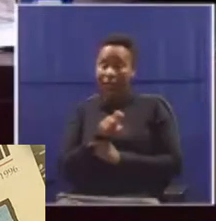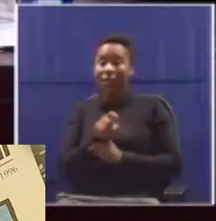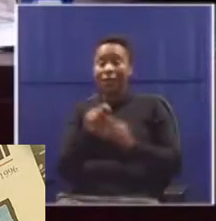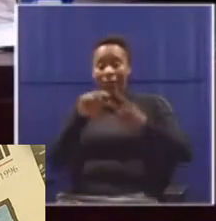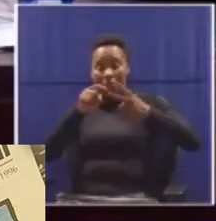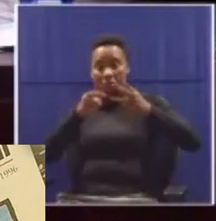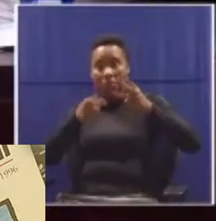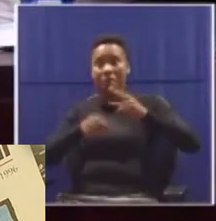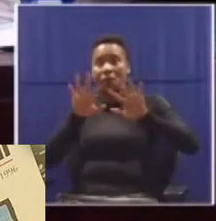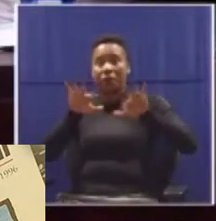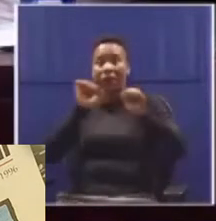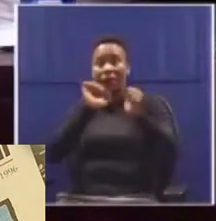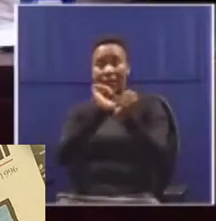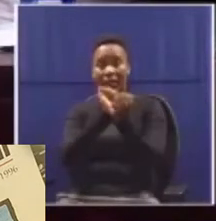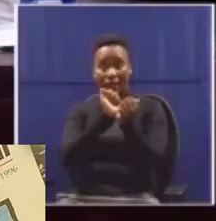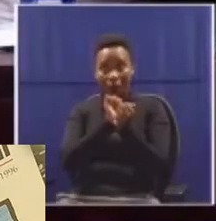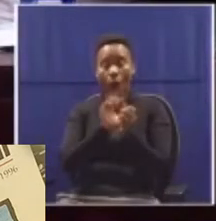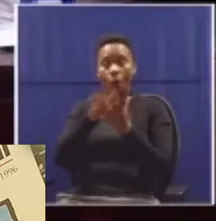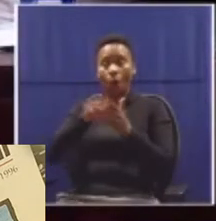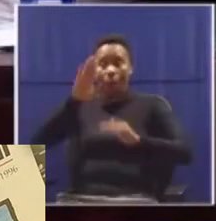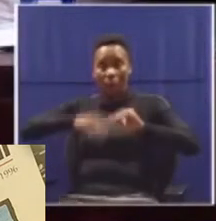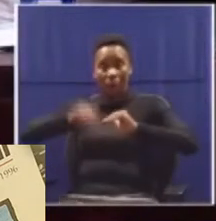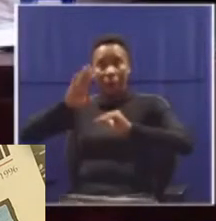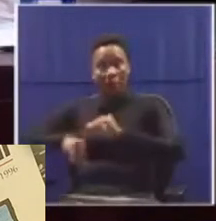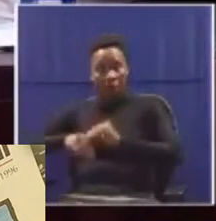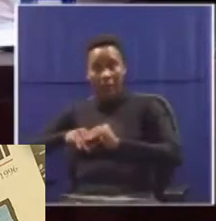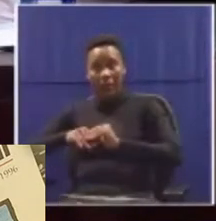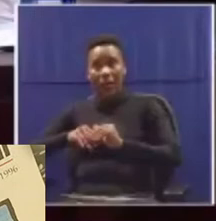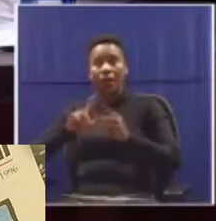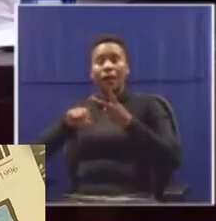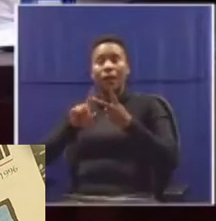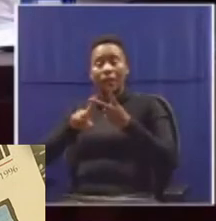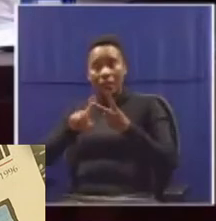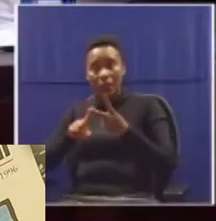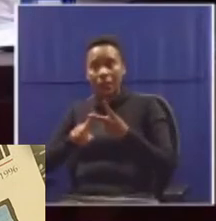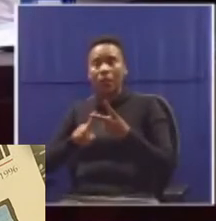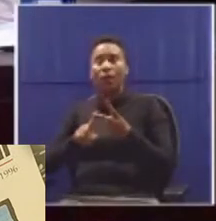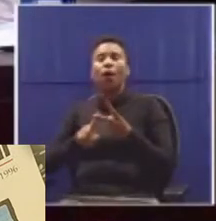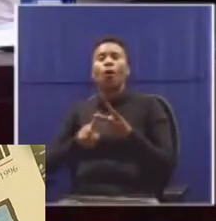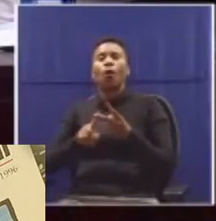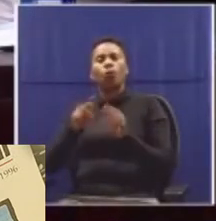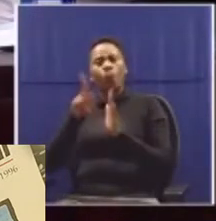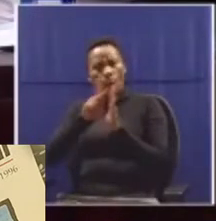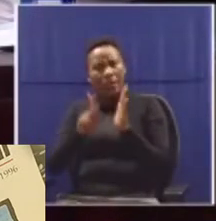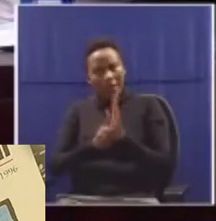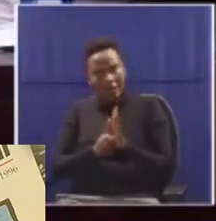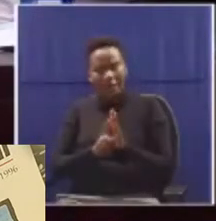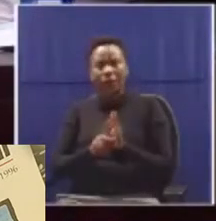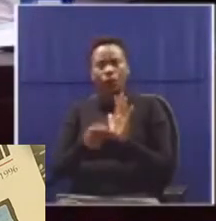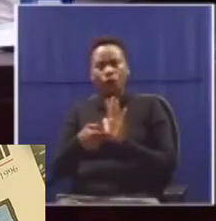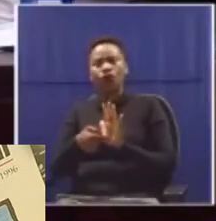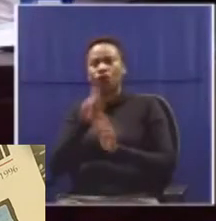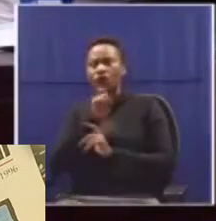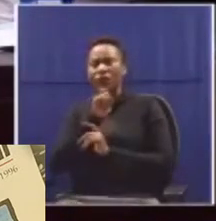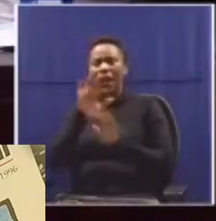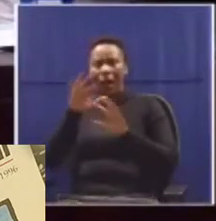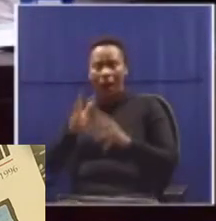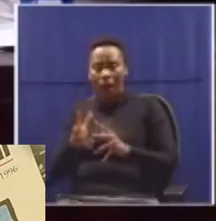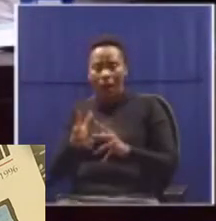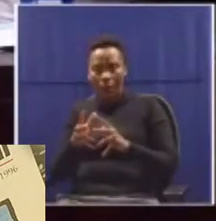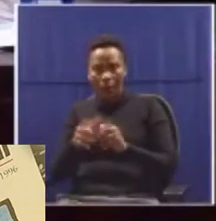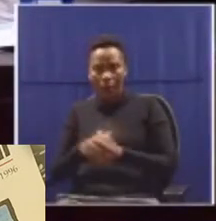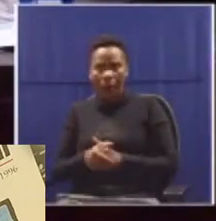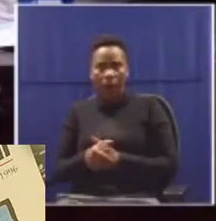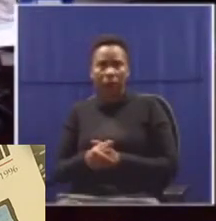prosecutions the number of releasing orders of funds policy and operational documentation the 12 departmental and state